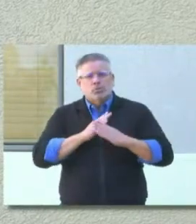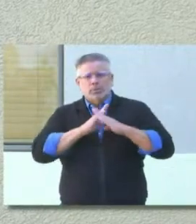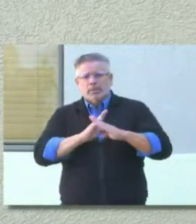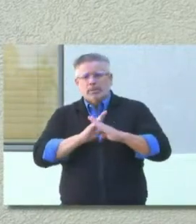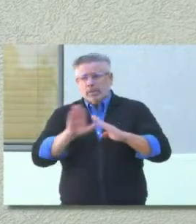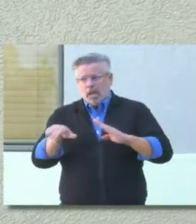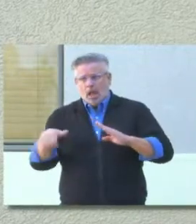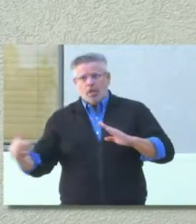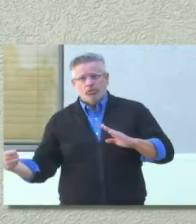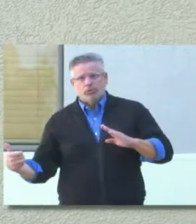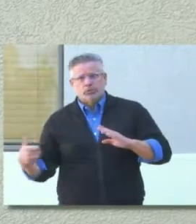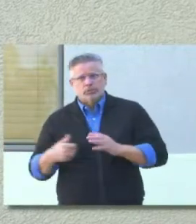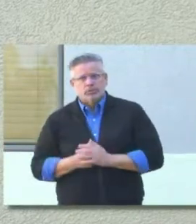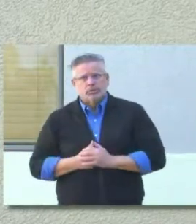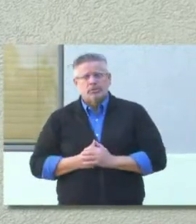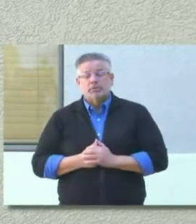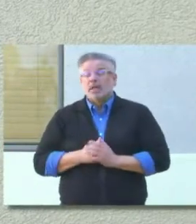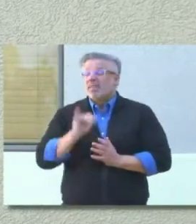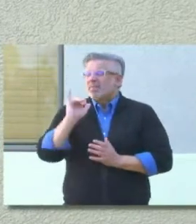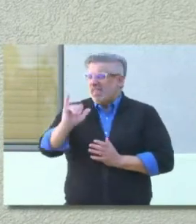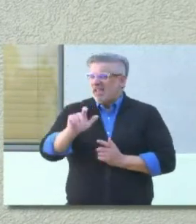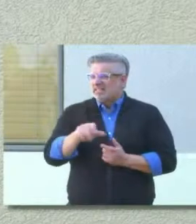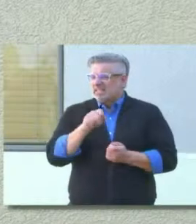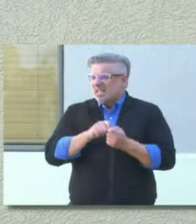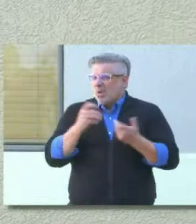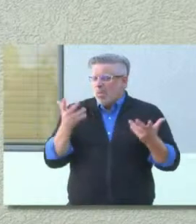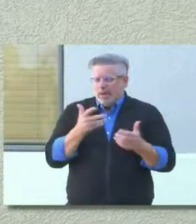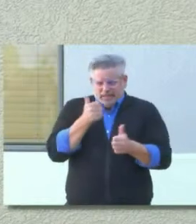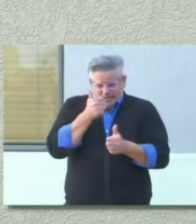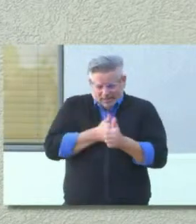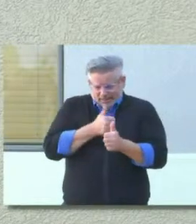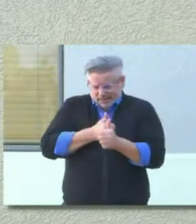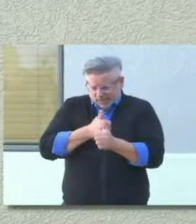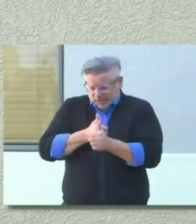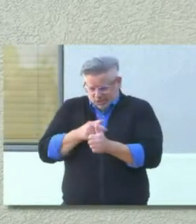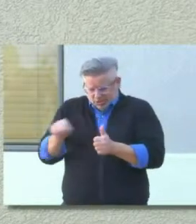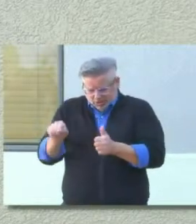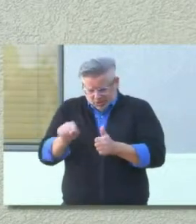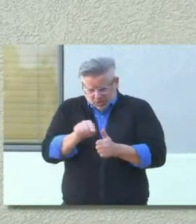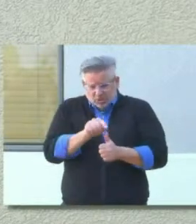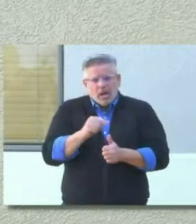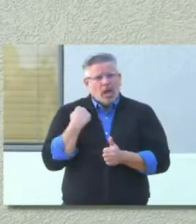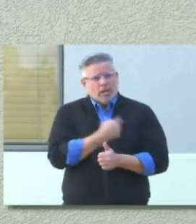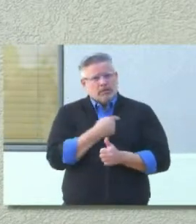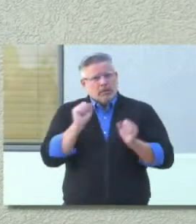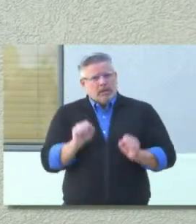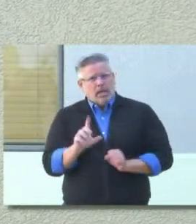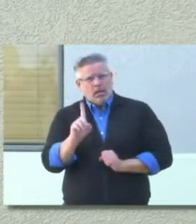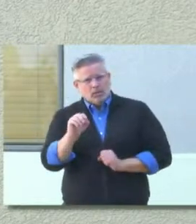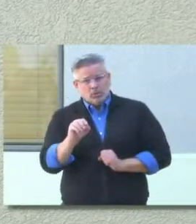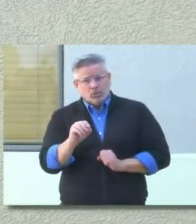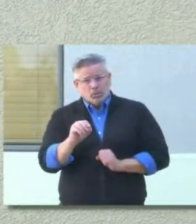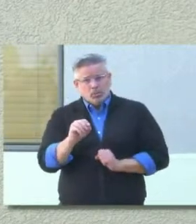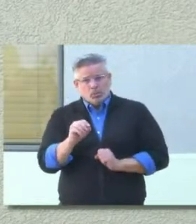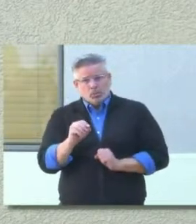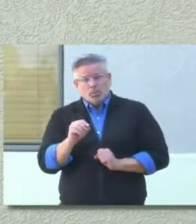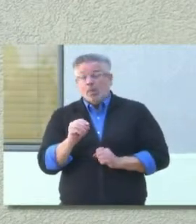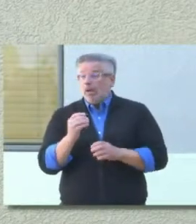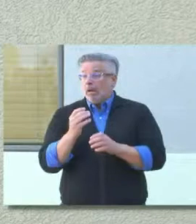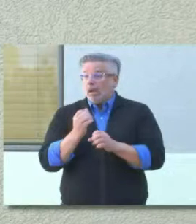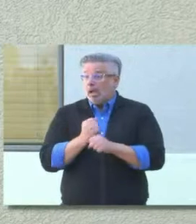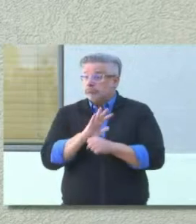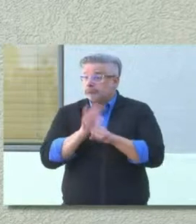protect others. And that's exactly what each and every one of us can do when we sign up for the